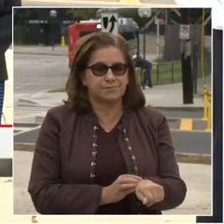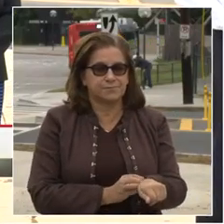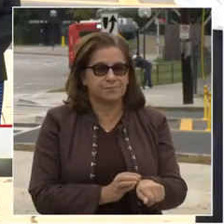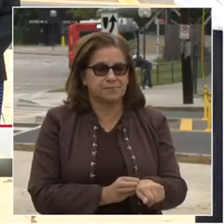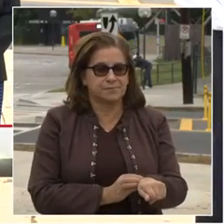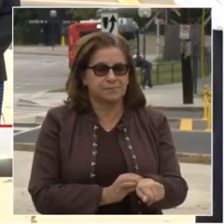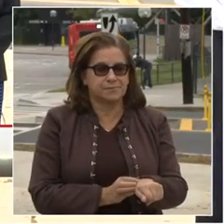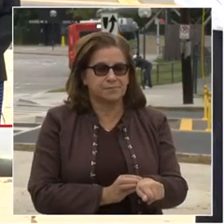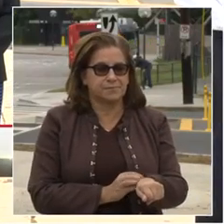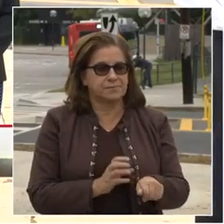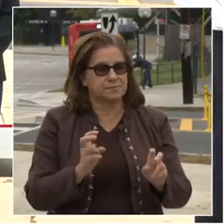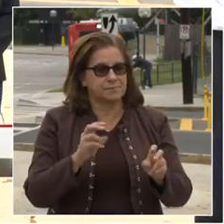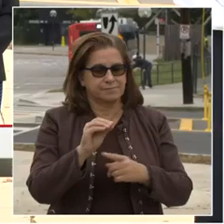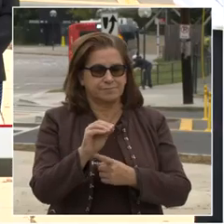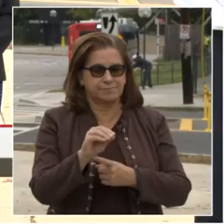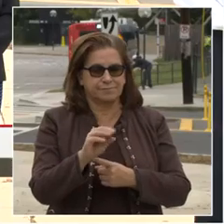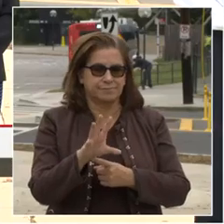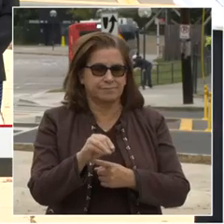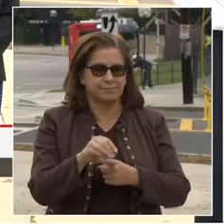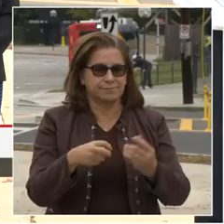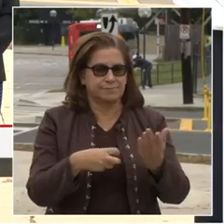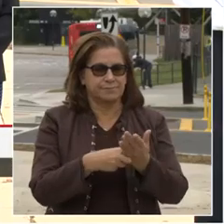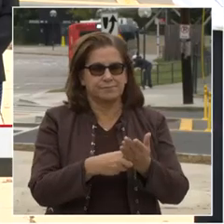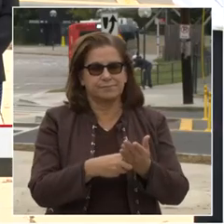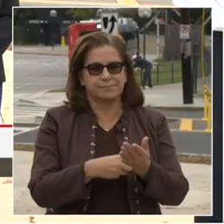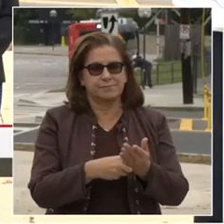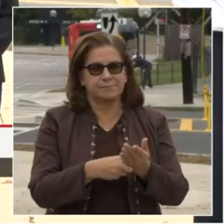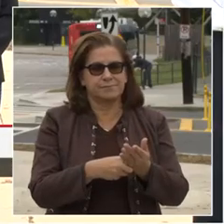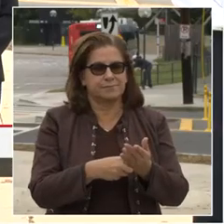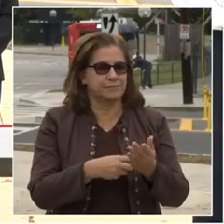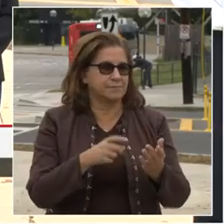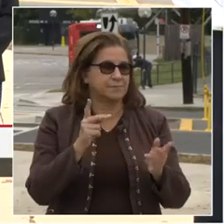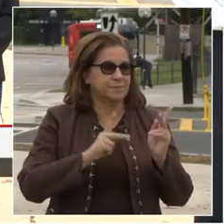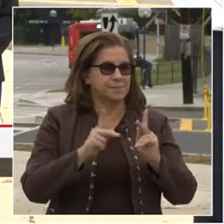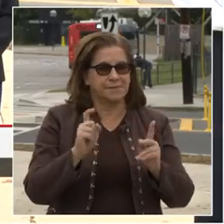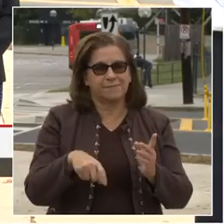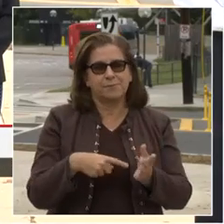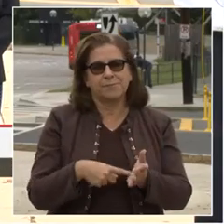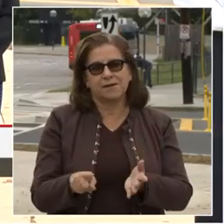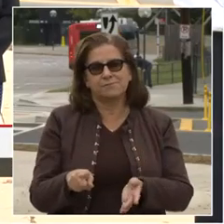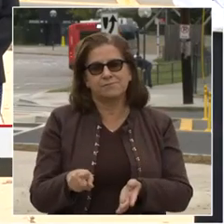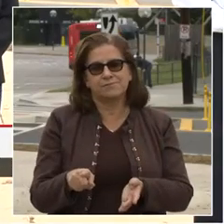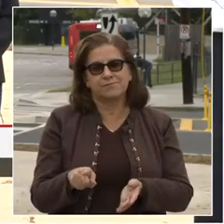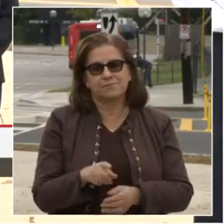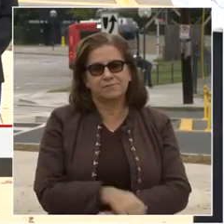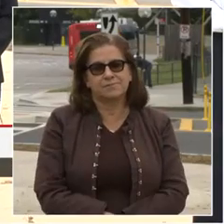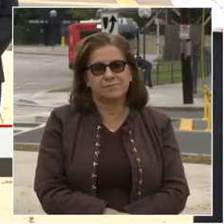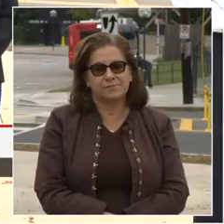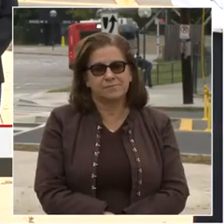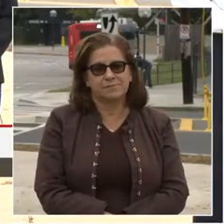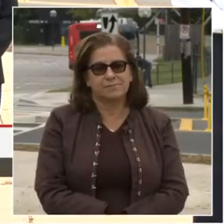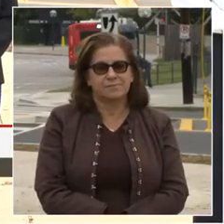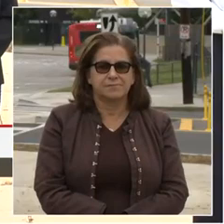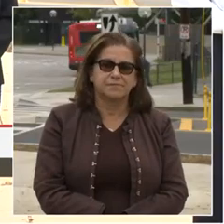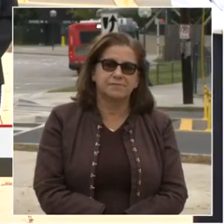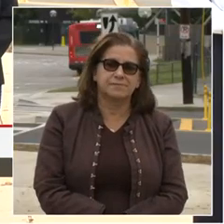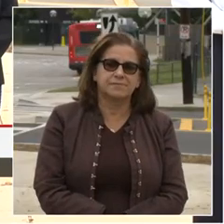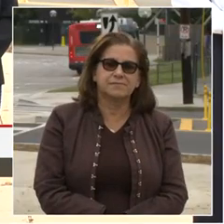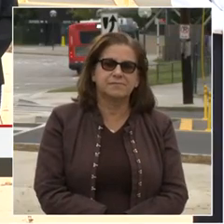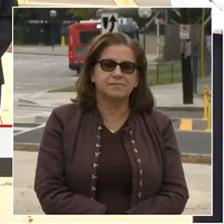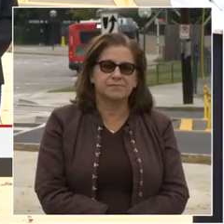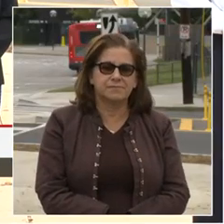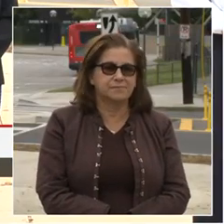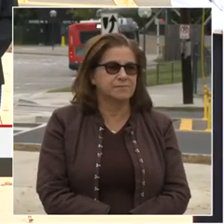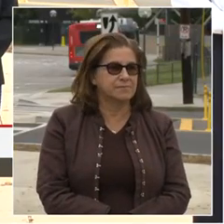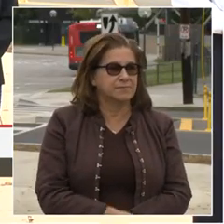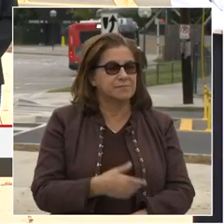governors of Virginia and Maryland for that, and filed a report saying that they reached out to the governors and they said no. I